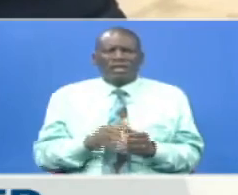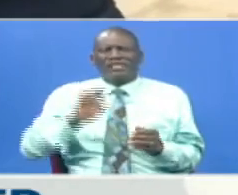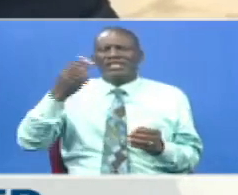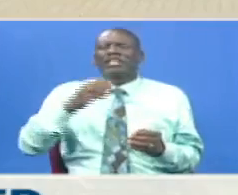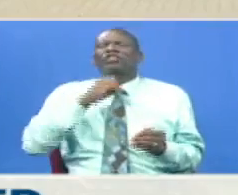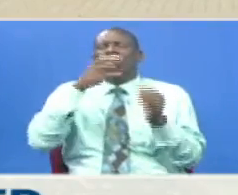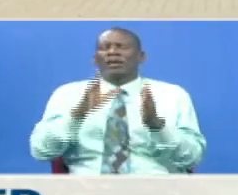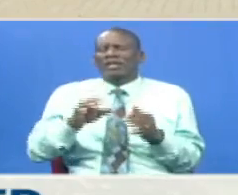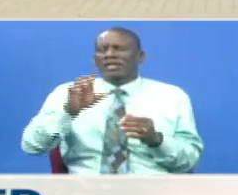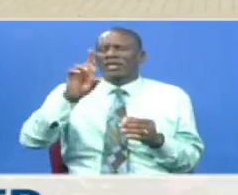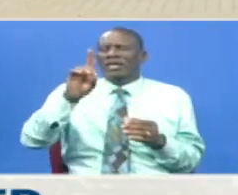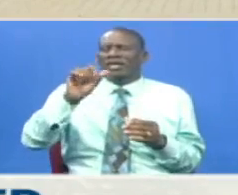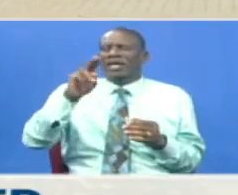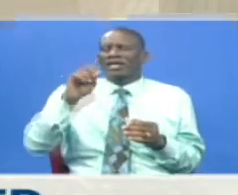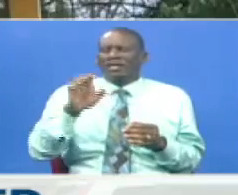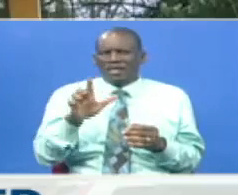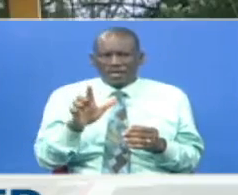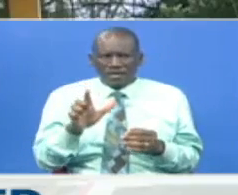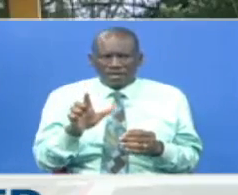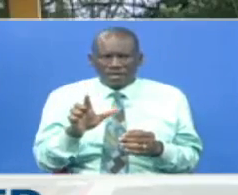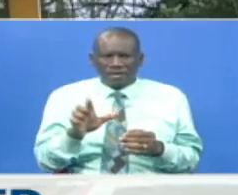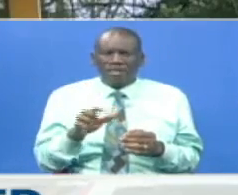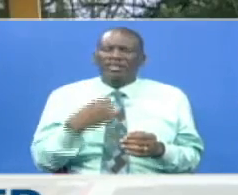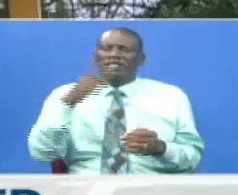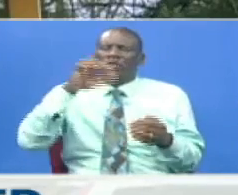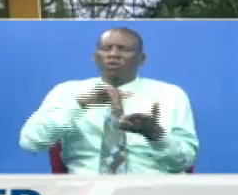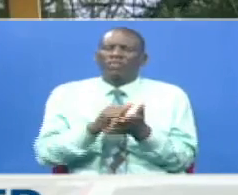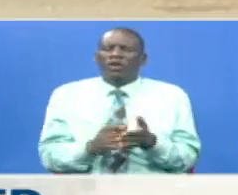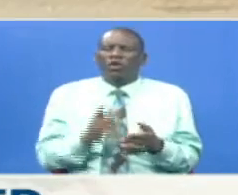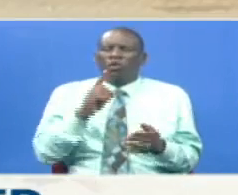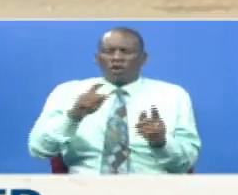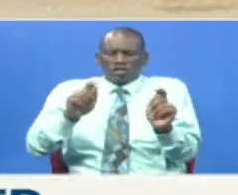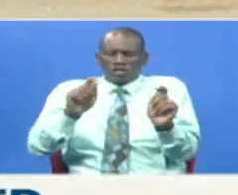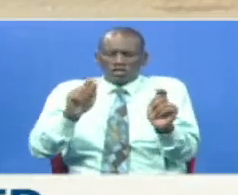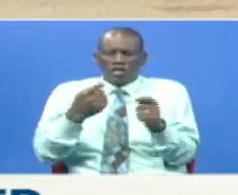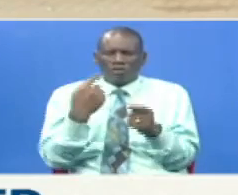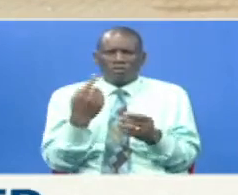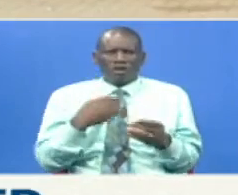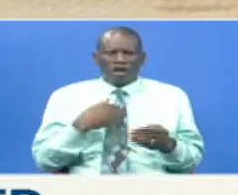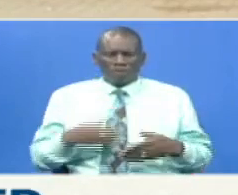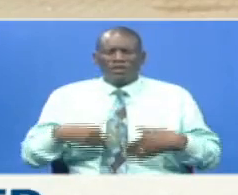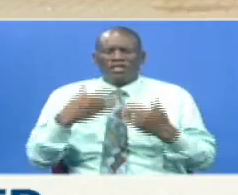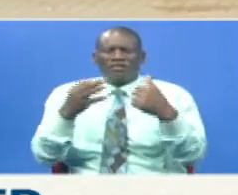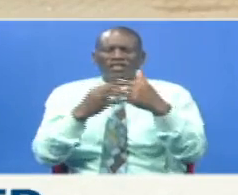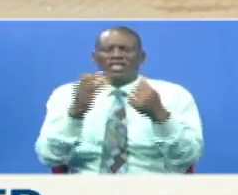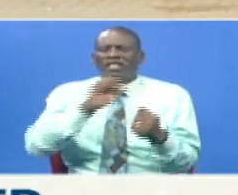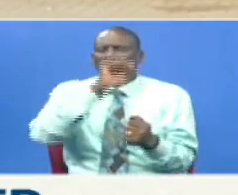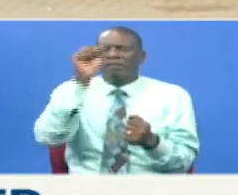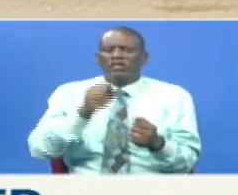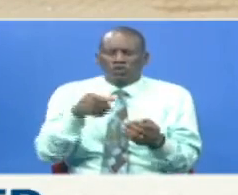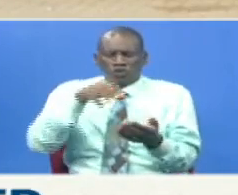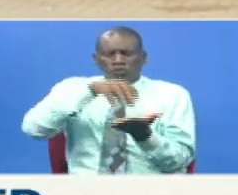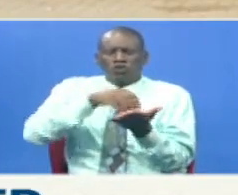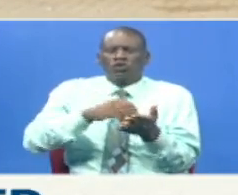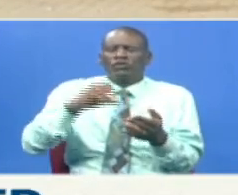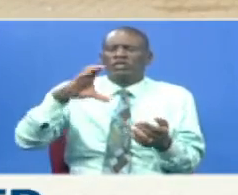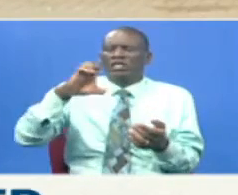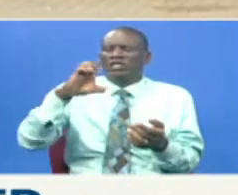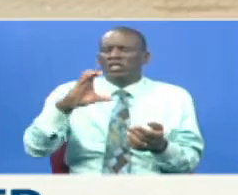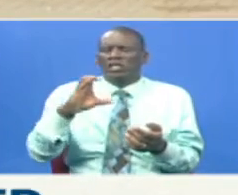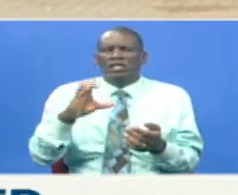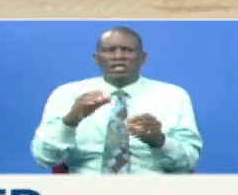petitioner, Daniel Kipngetich Arabet, claimed that one ethnic community had been given 80% of the slots at the